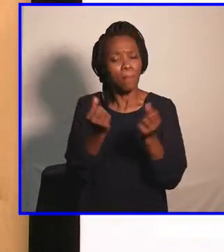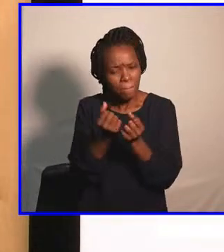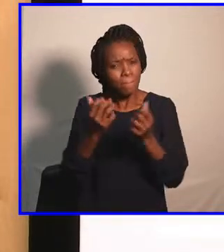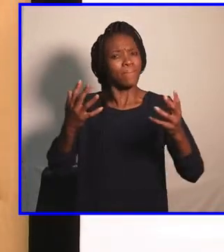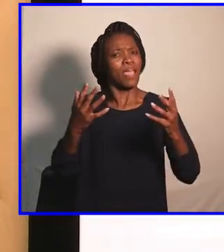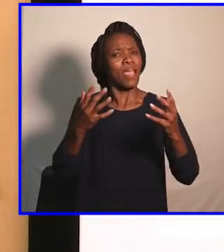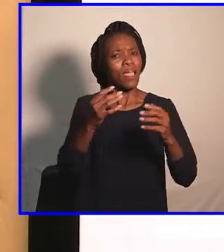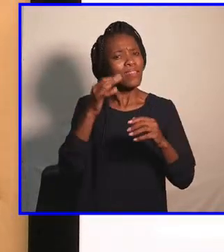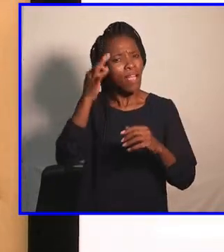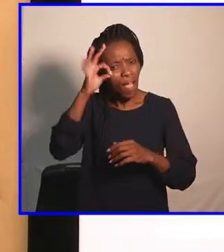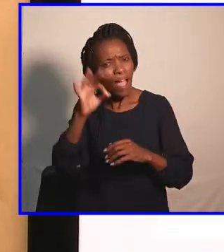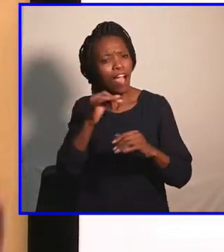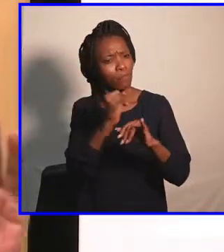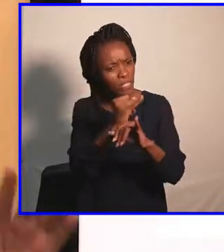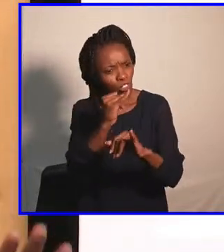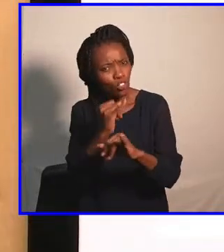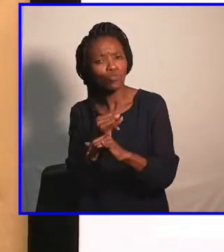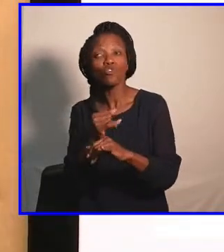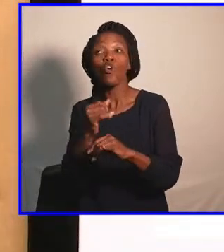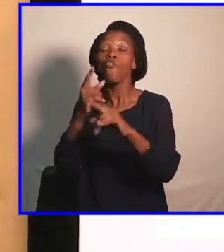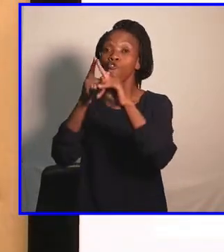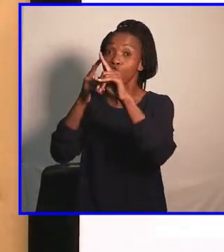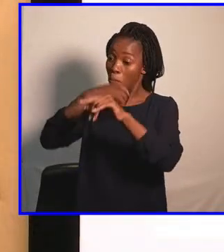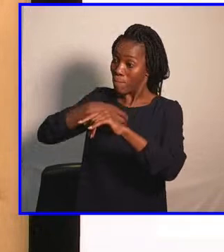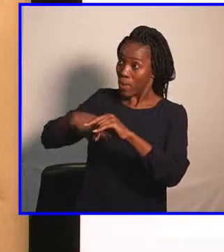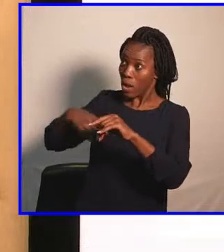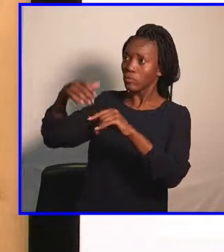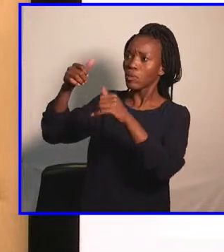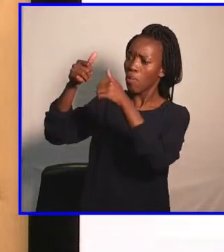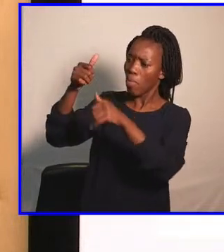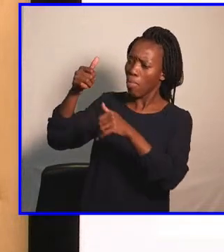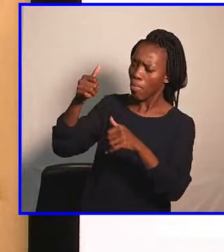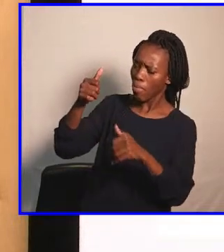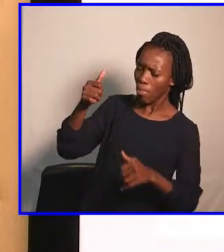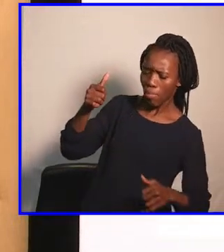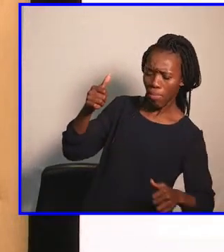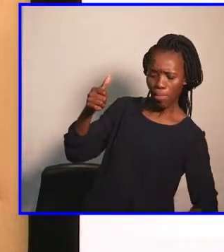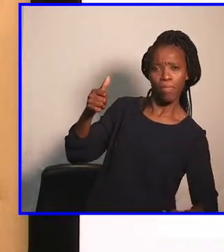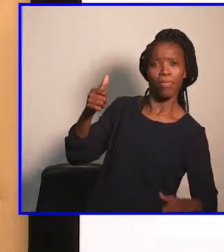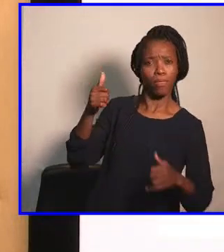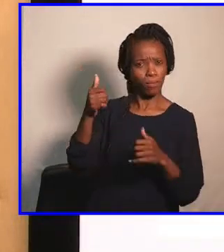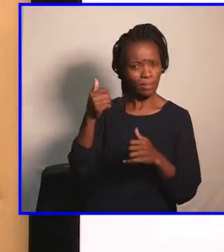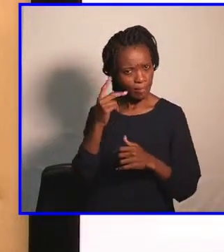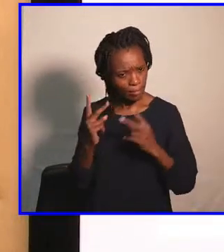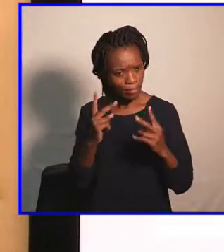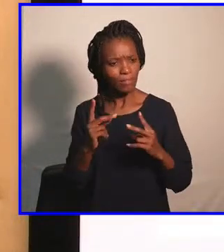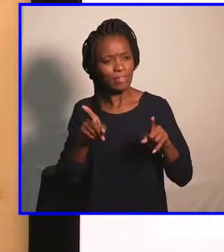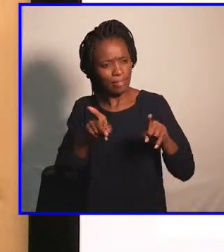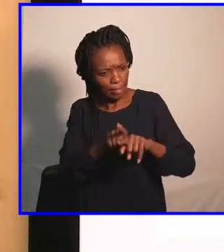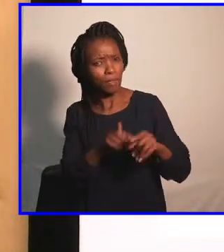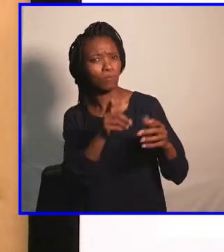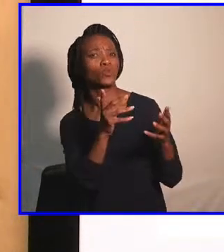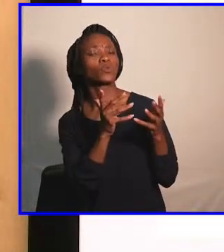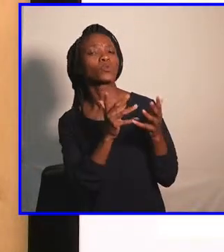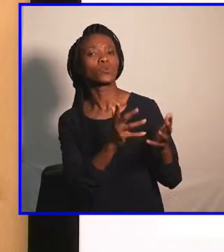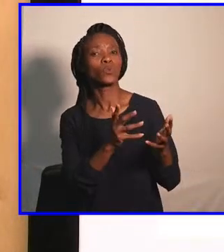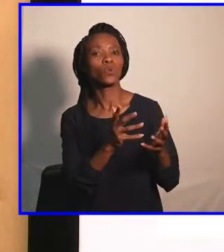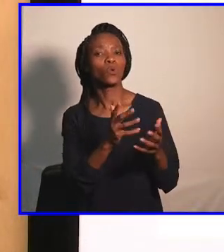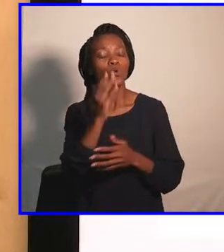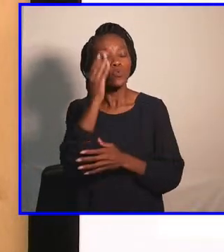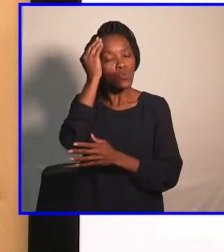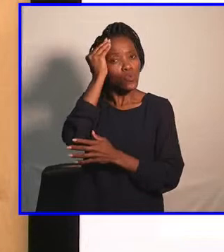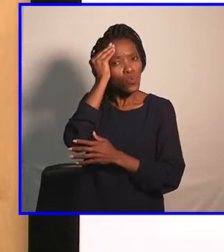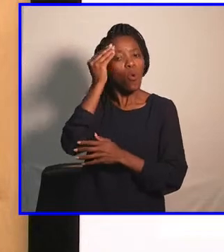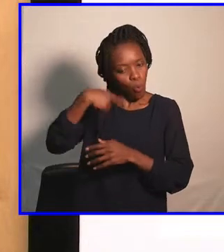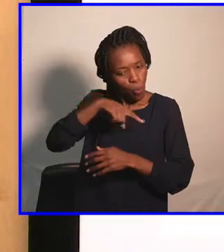government institutions, from the presidency right down as well, that we should know that we